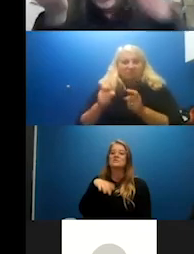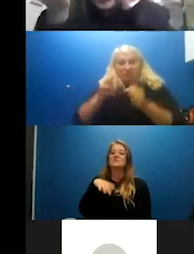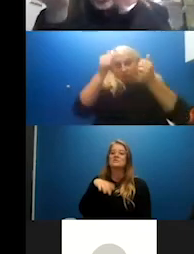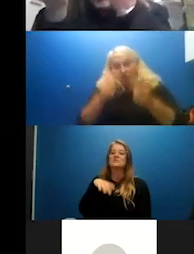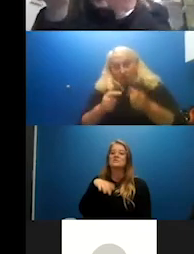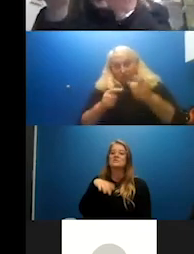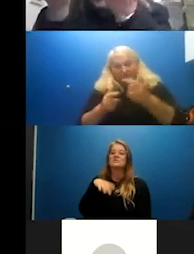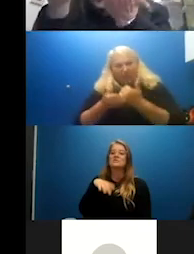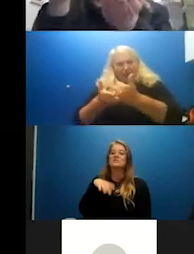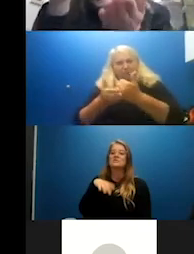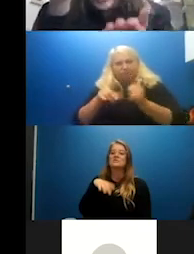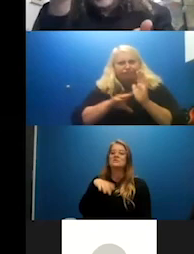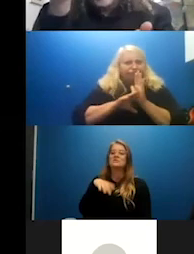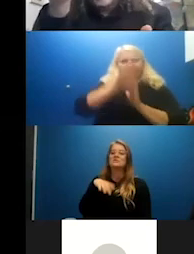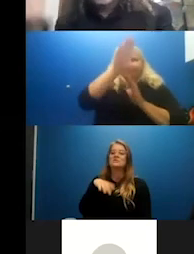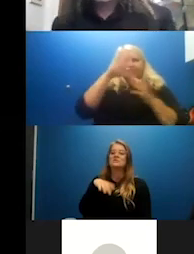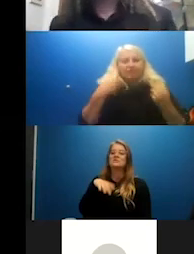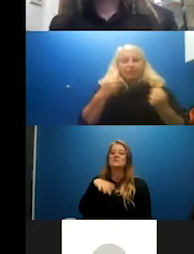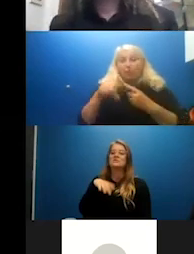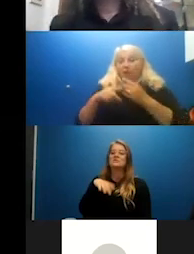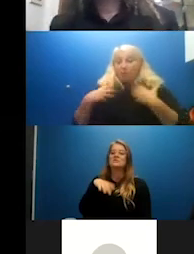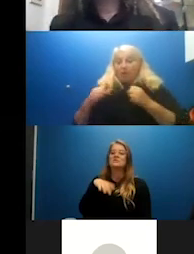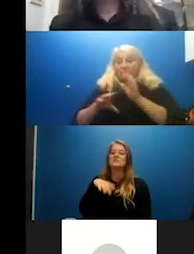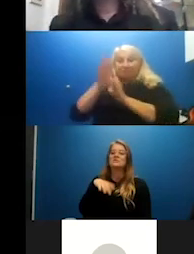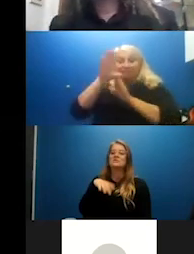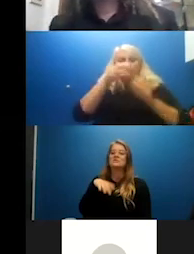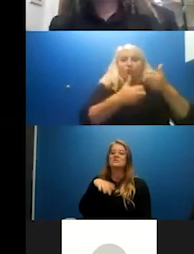up, problems go down.